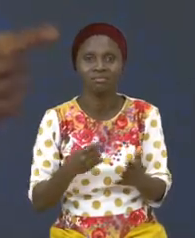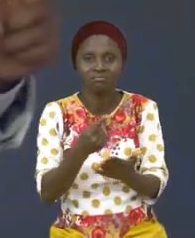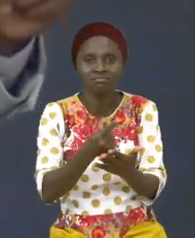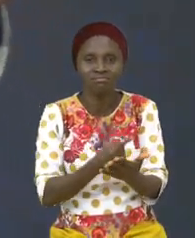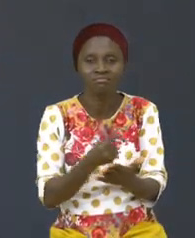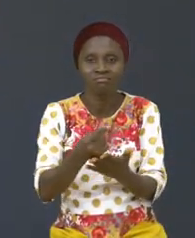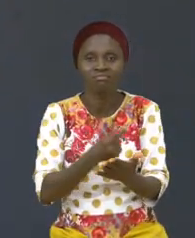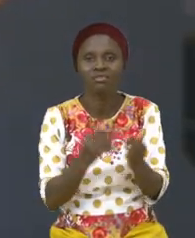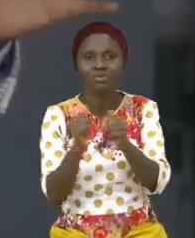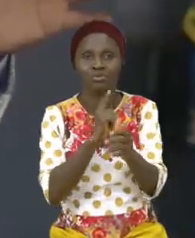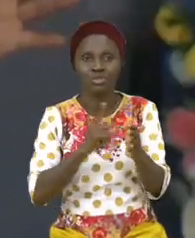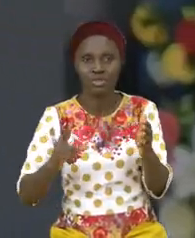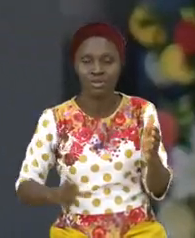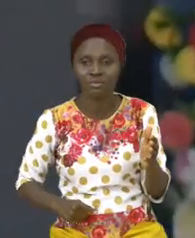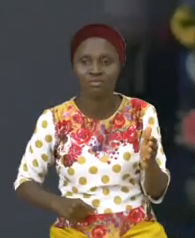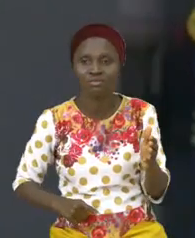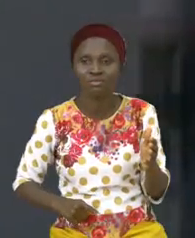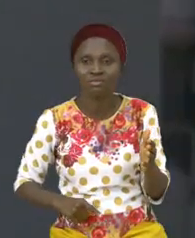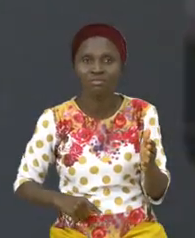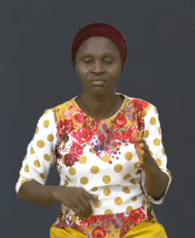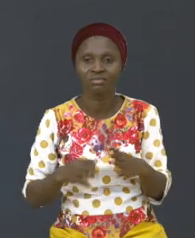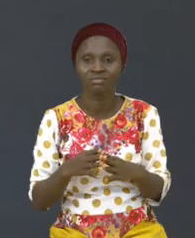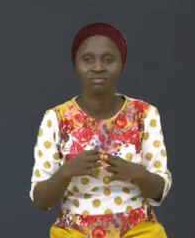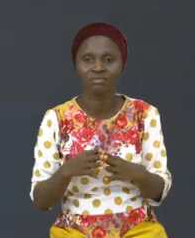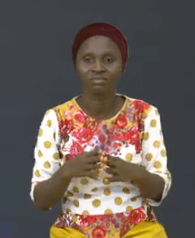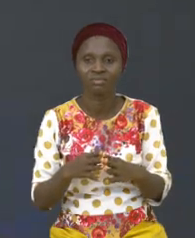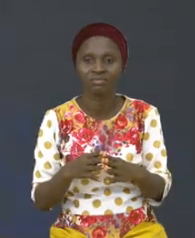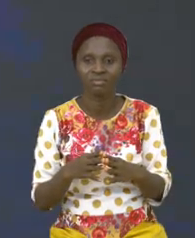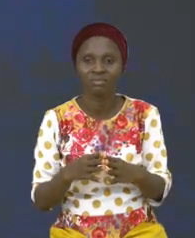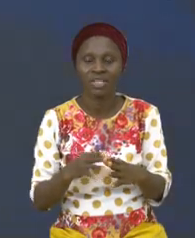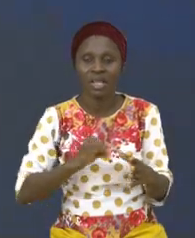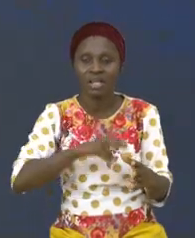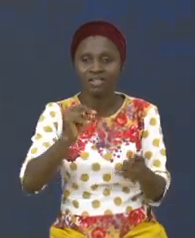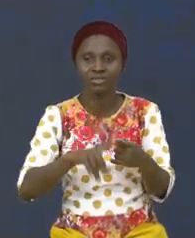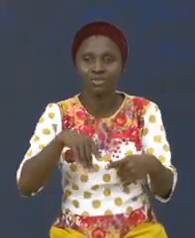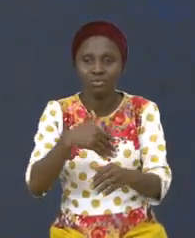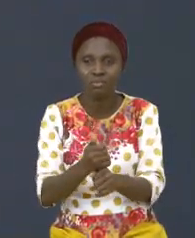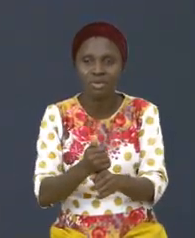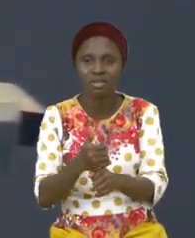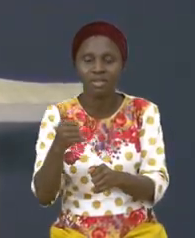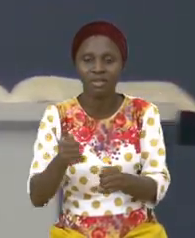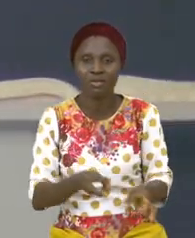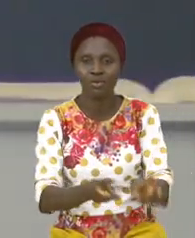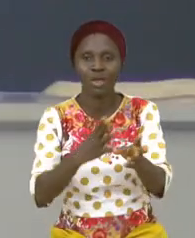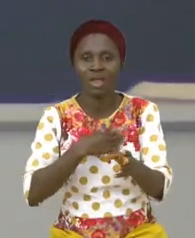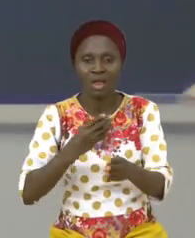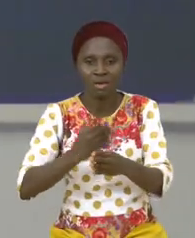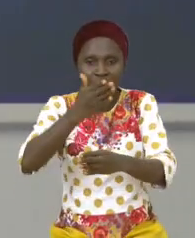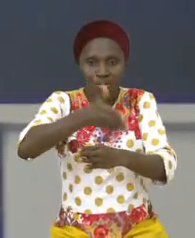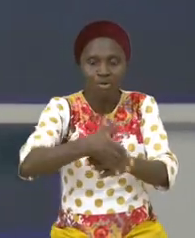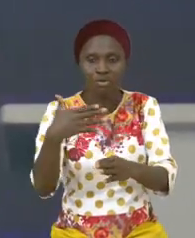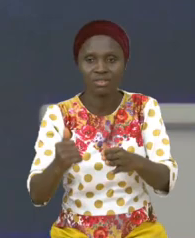the Lord. I'm going to take a decision. I'm going to go a new way. I'm going to cross a bridge.